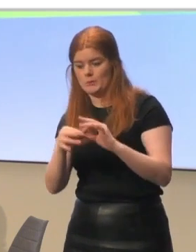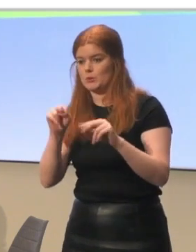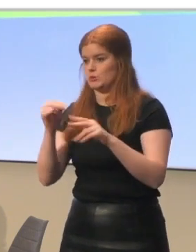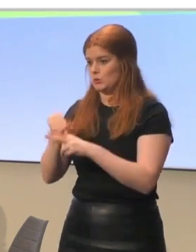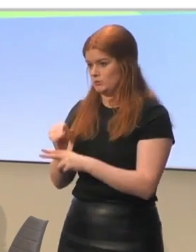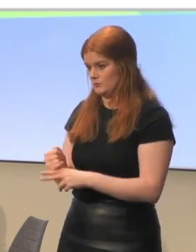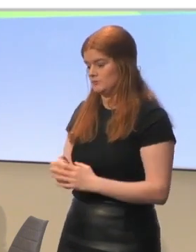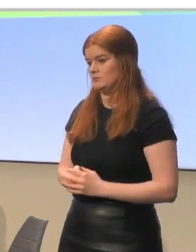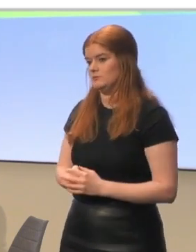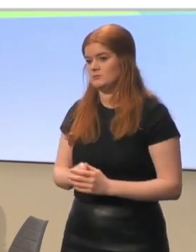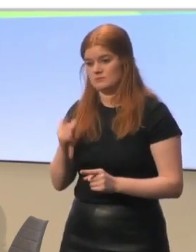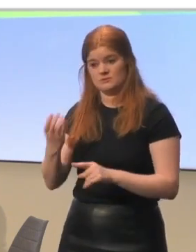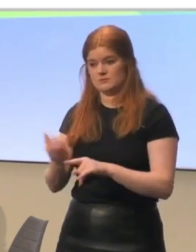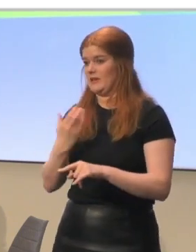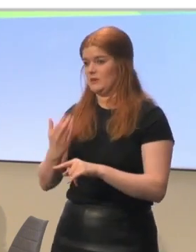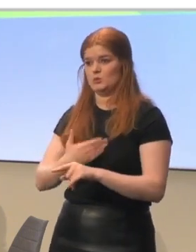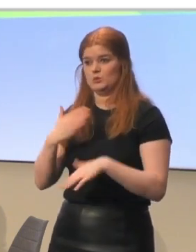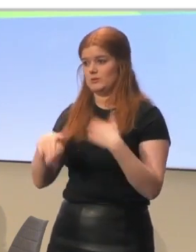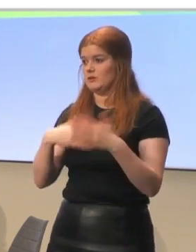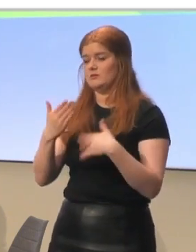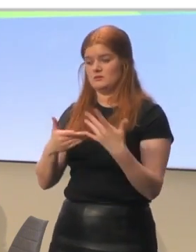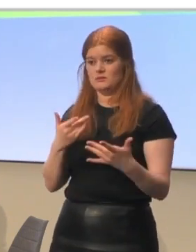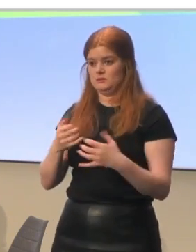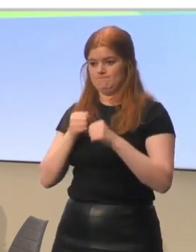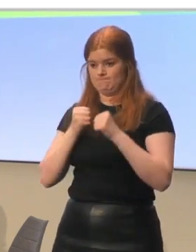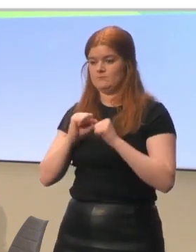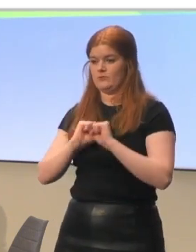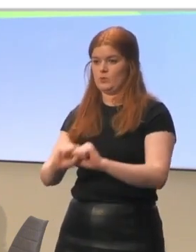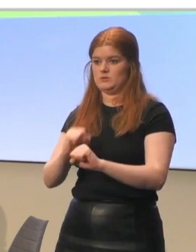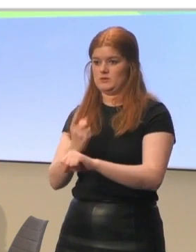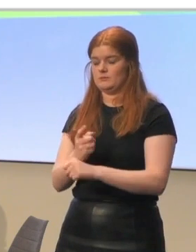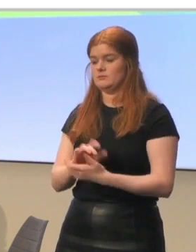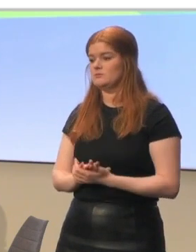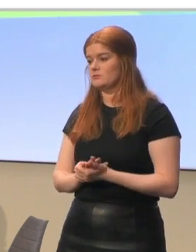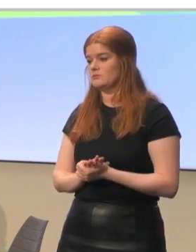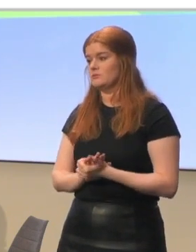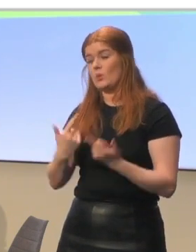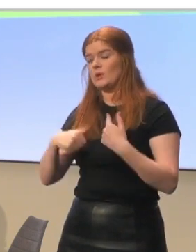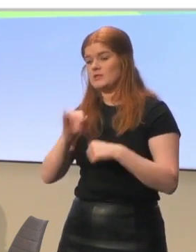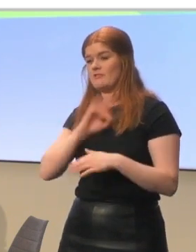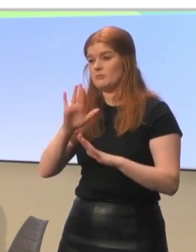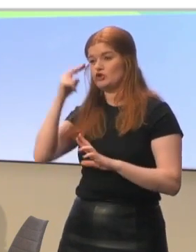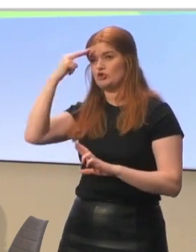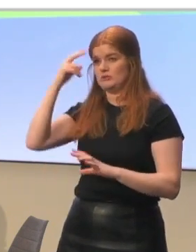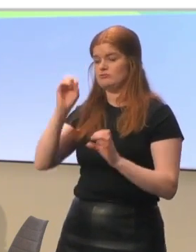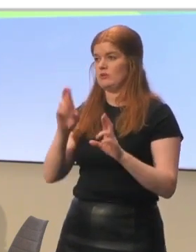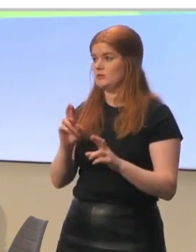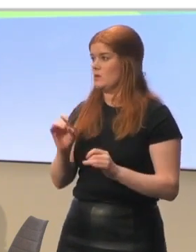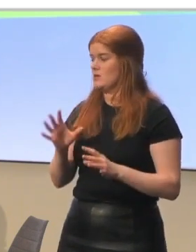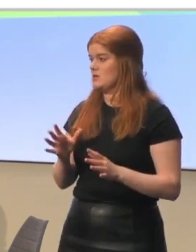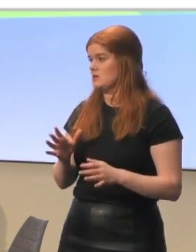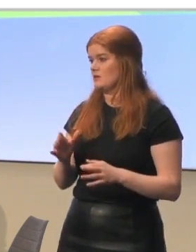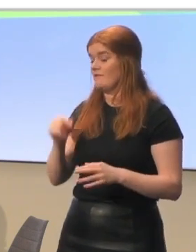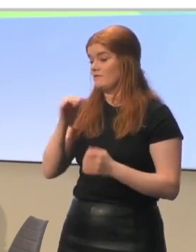school. And that continues to be the driving force. We have had to understand and come to terms, for example,